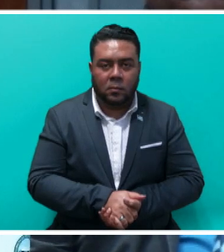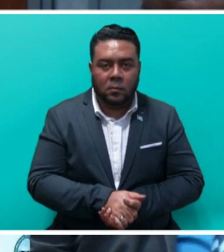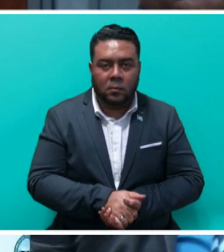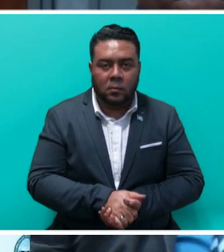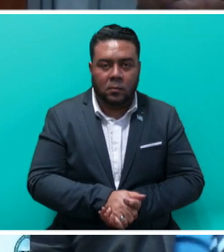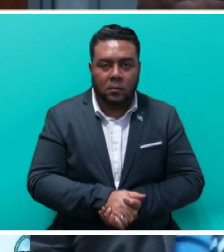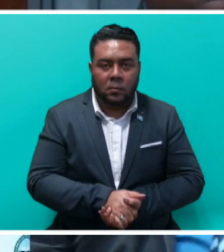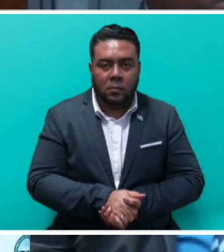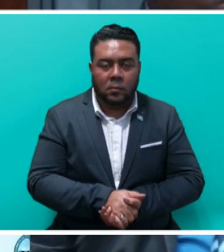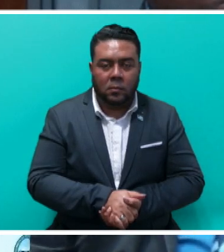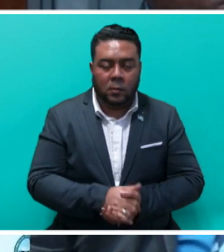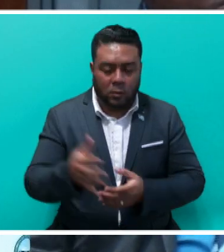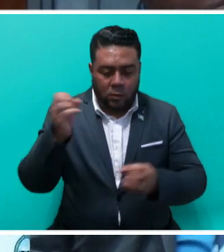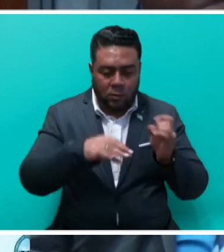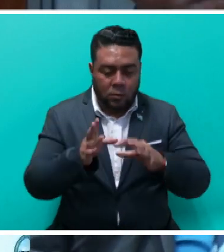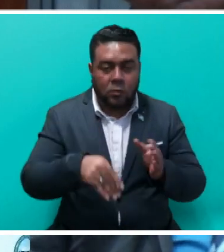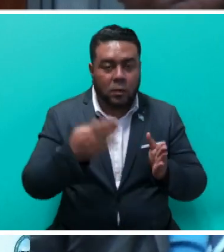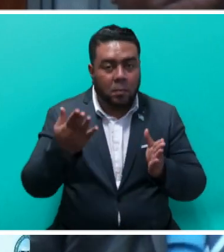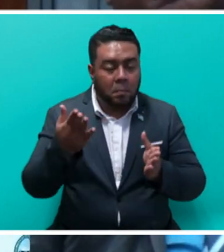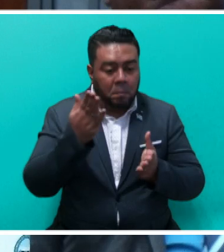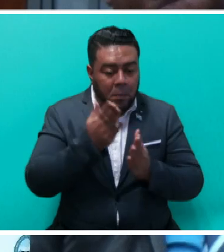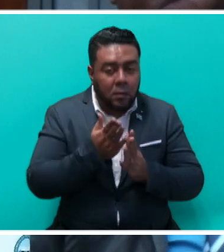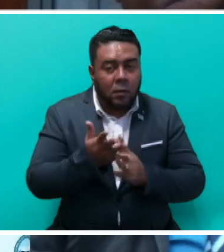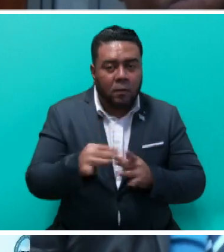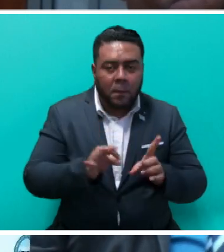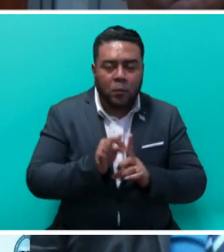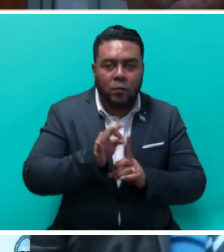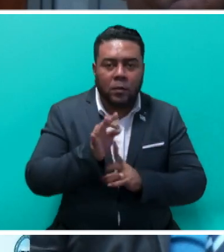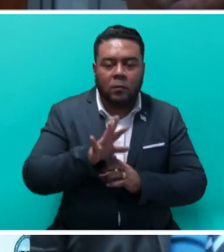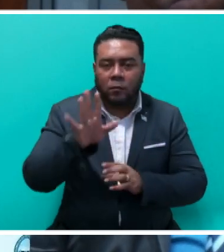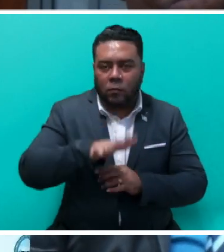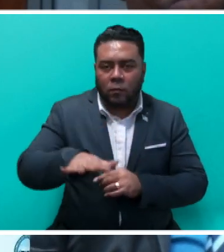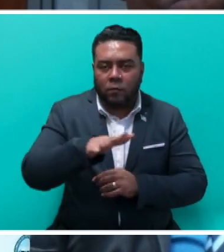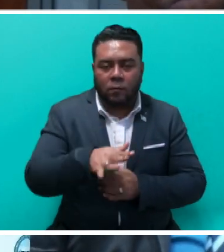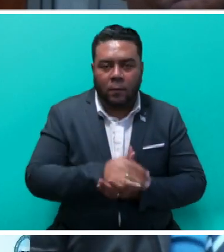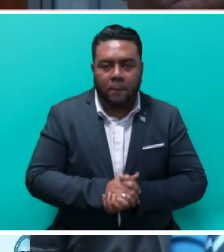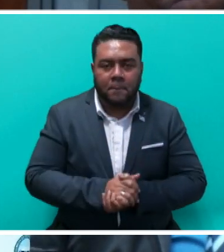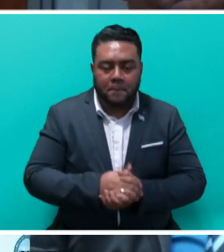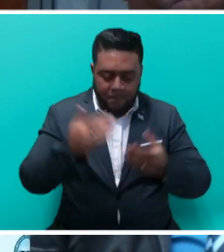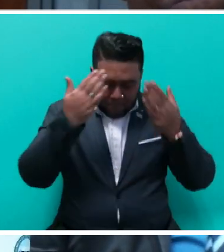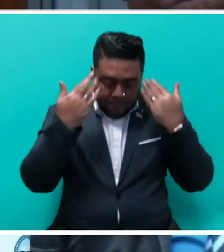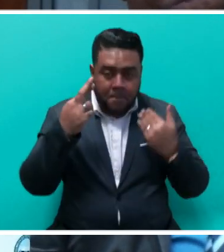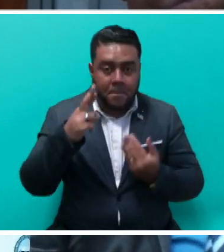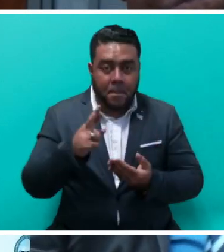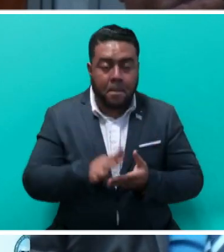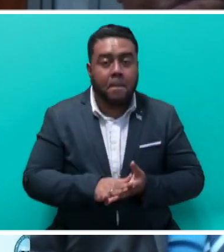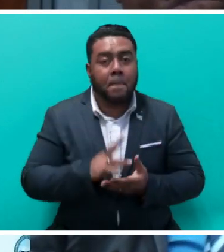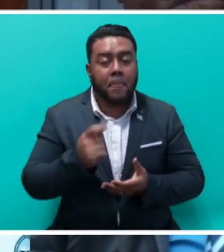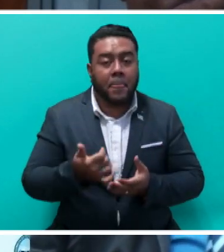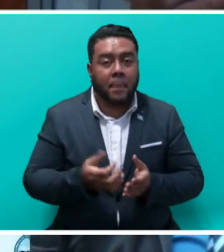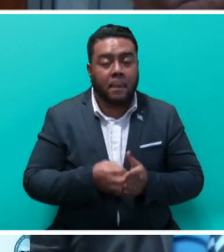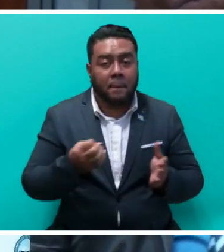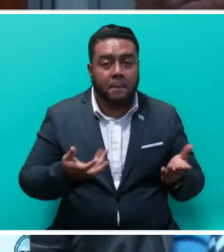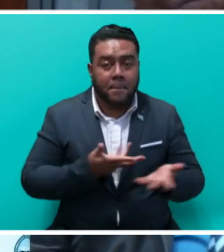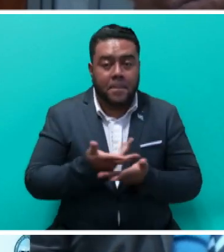charges that contribute to the maintenance and improvement of urban facilities. Mr. Speaker, sir, after extensive consultation